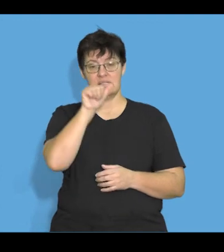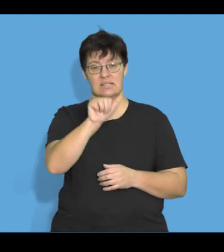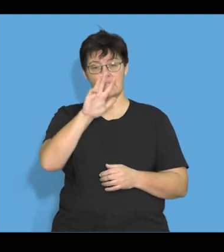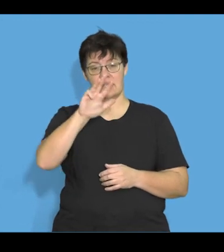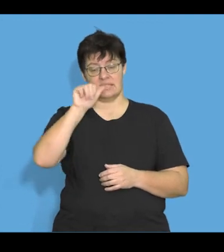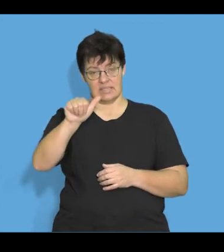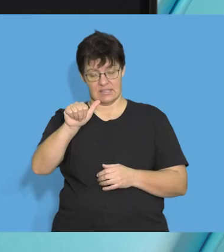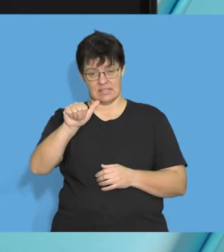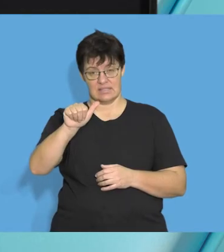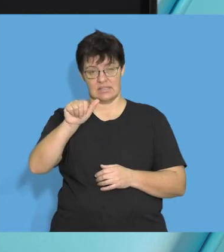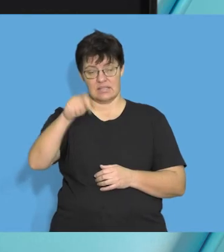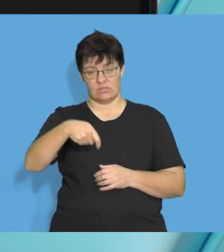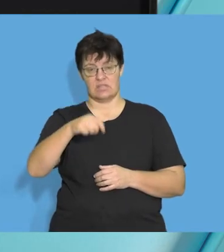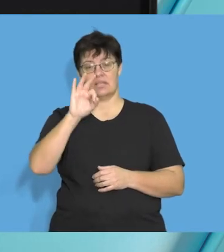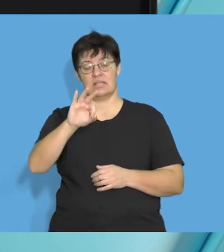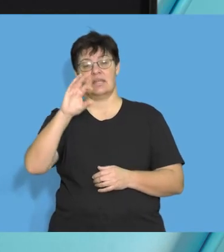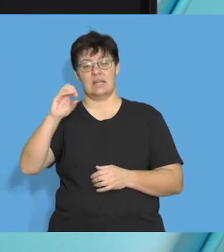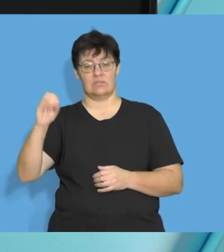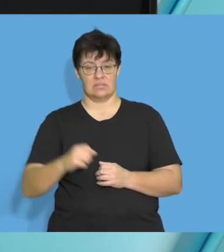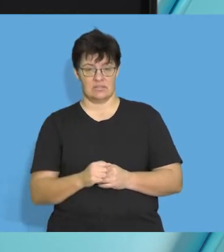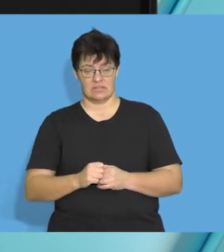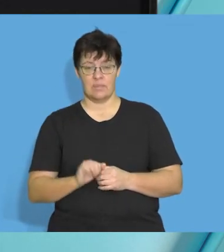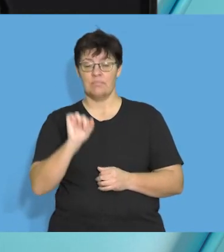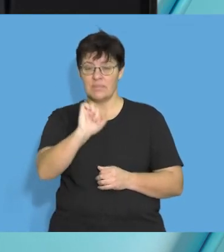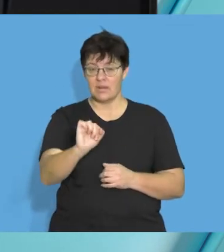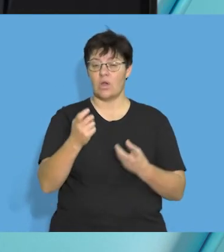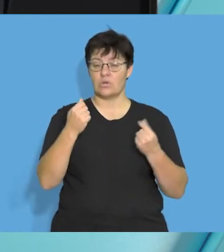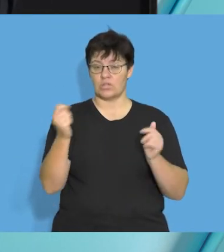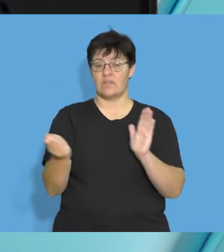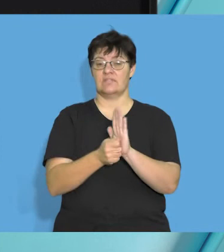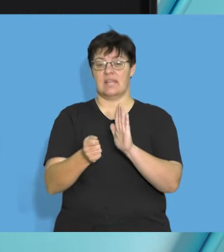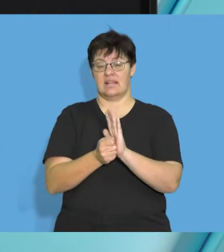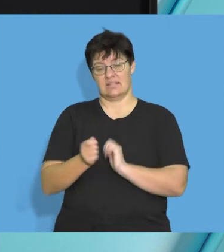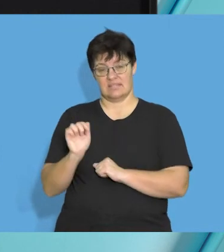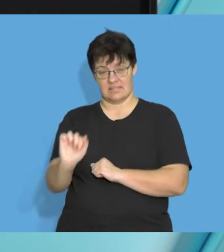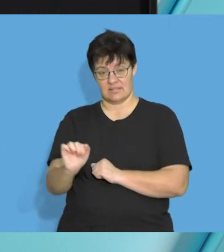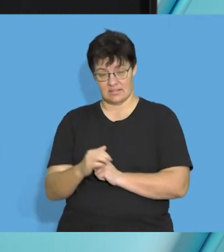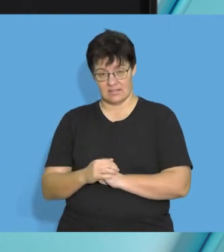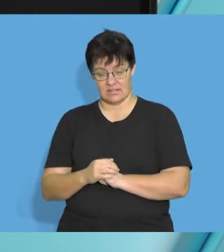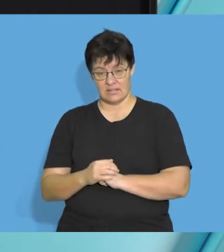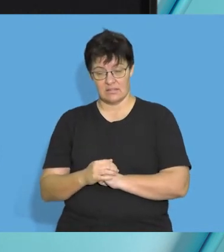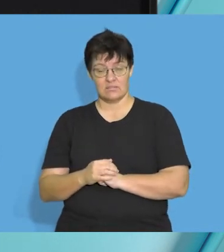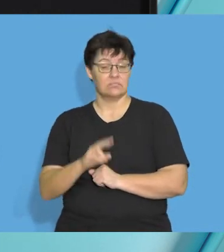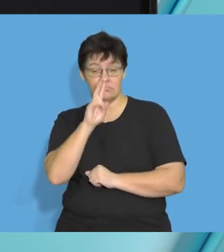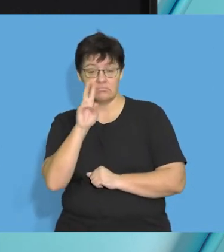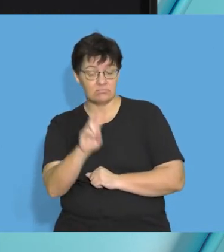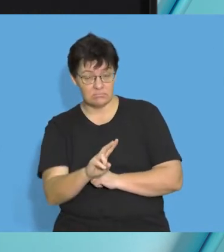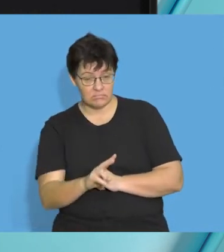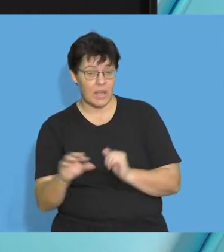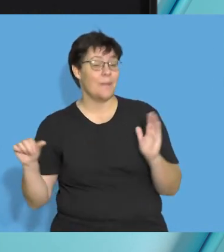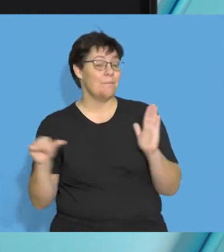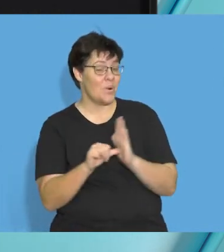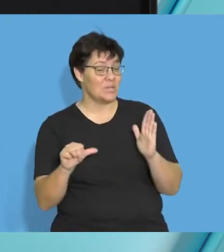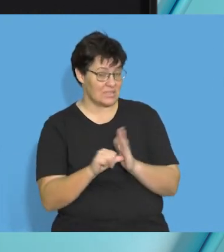696,300. Okay, now that is your cost of sales component. Now watch this calculation, guys. Important.